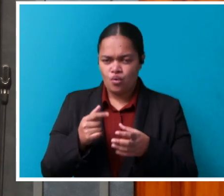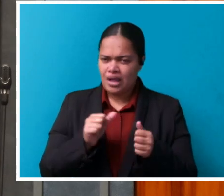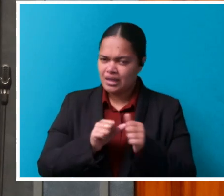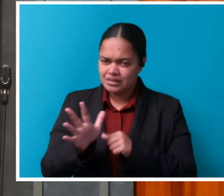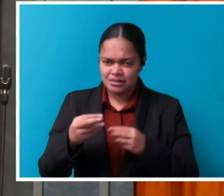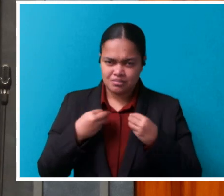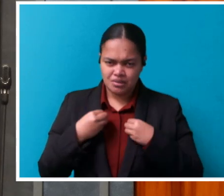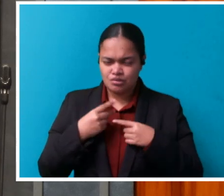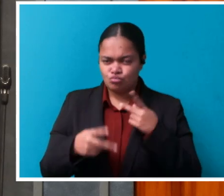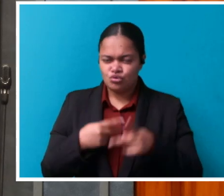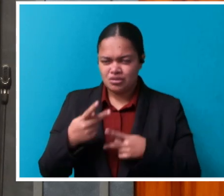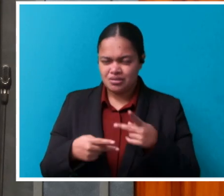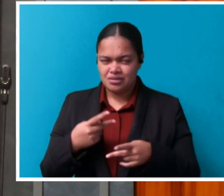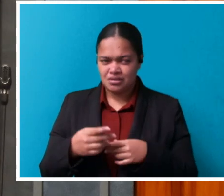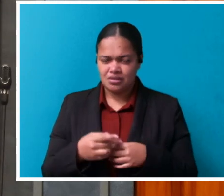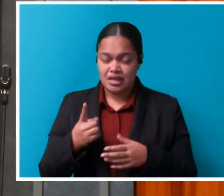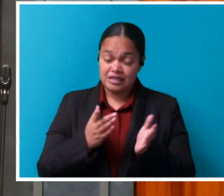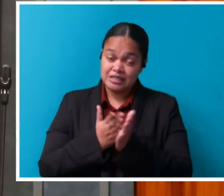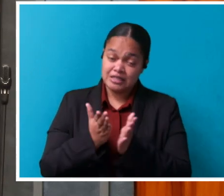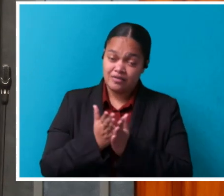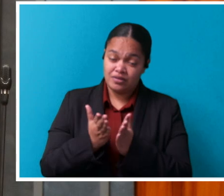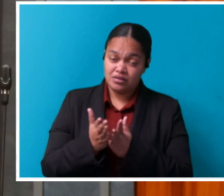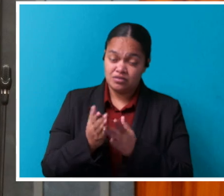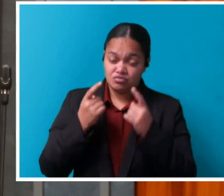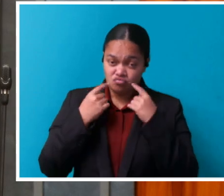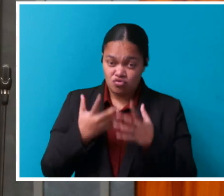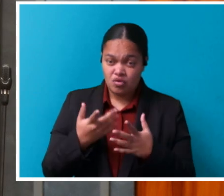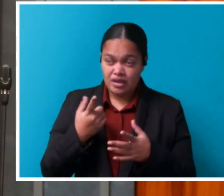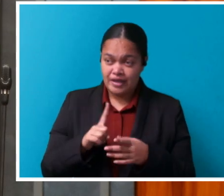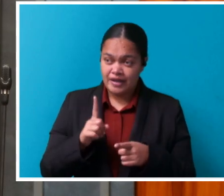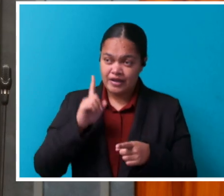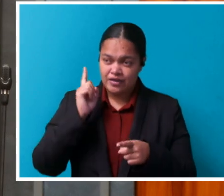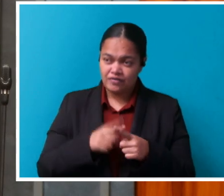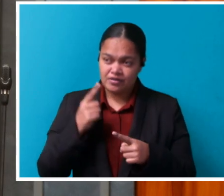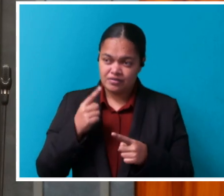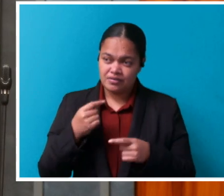processes, re-engineering, and service delivery, as well as effectively